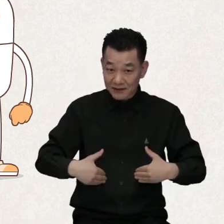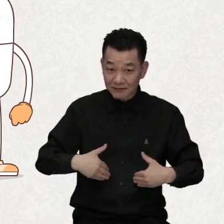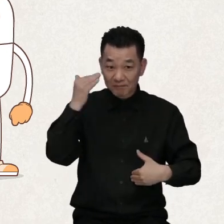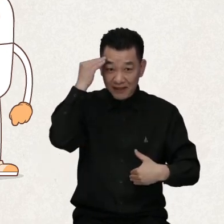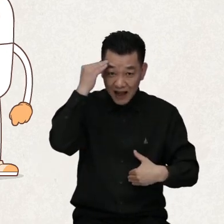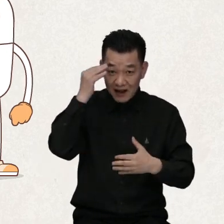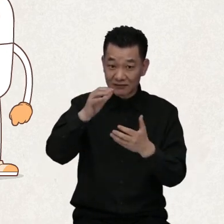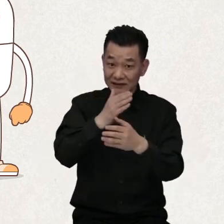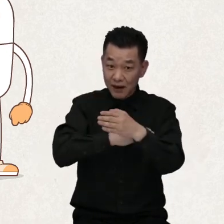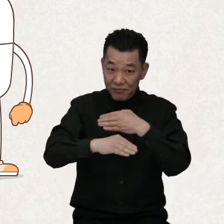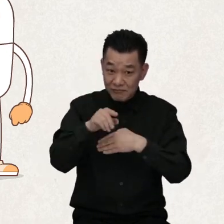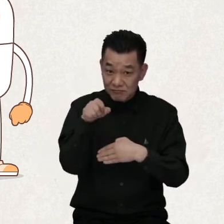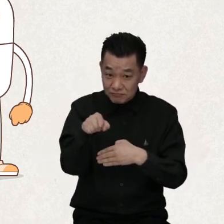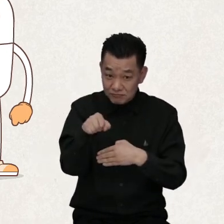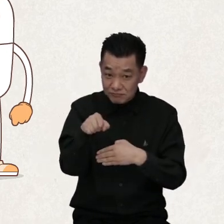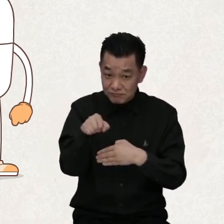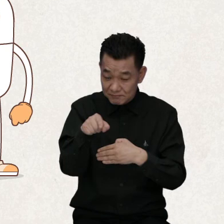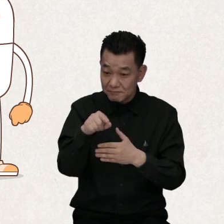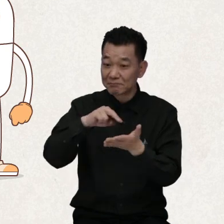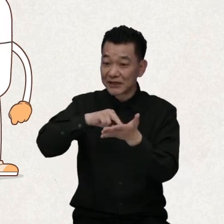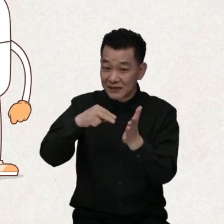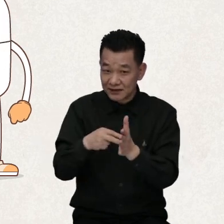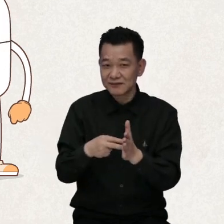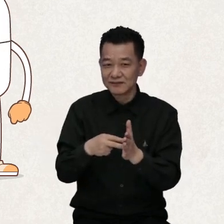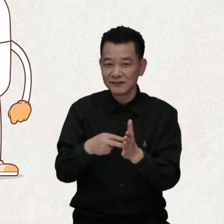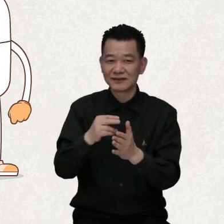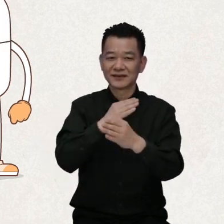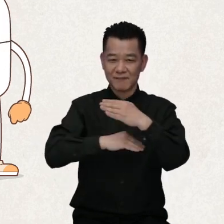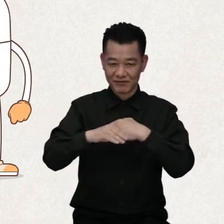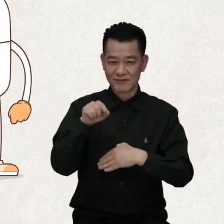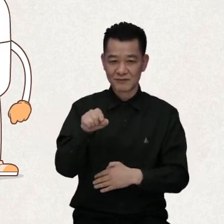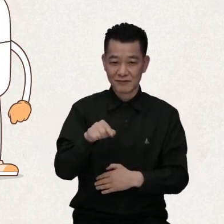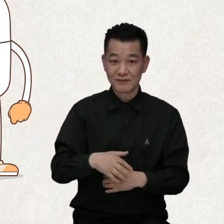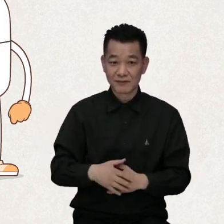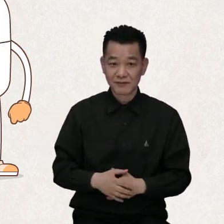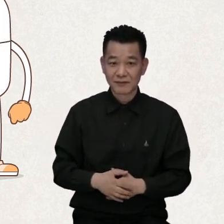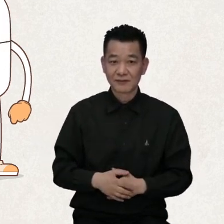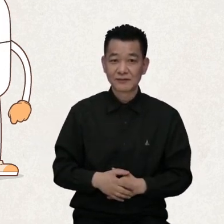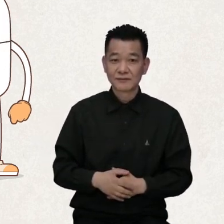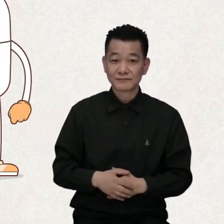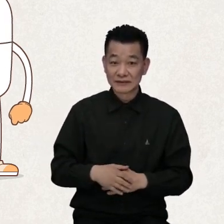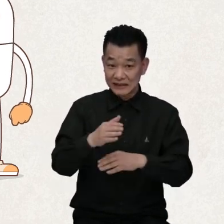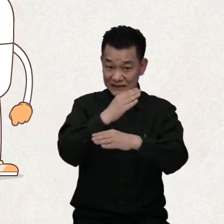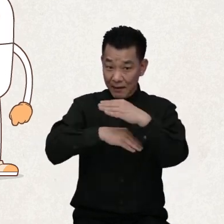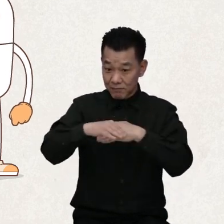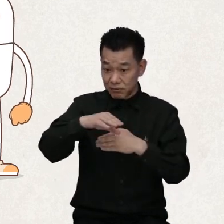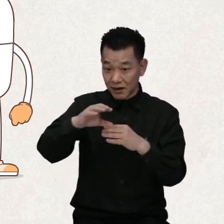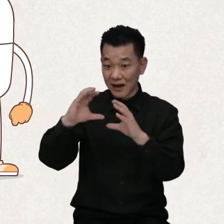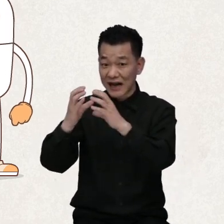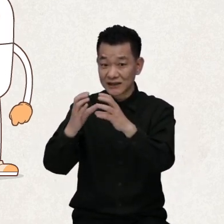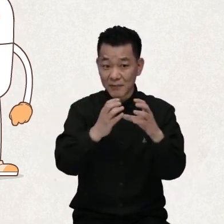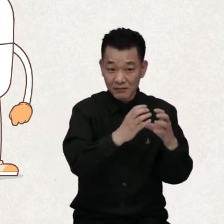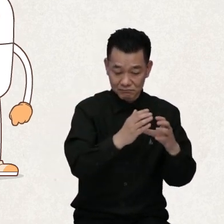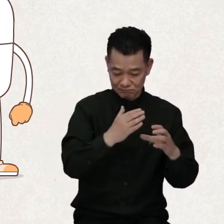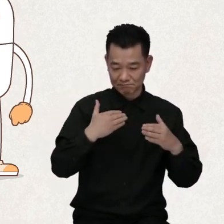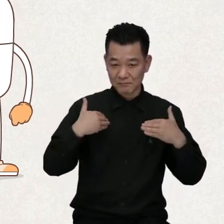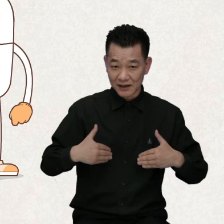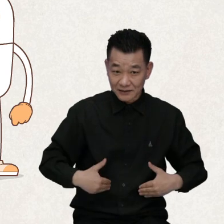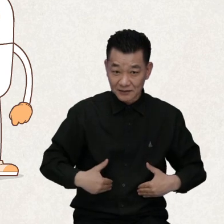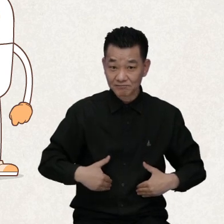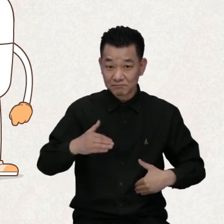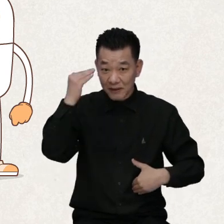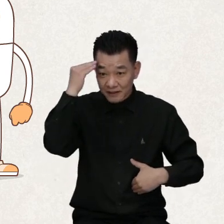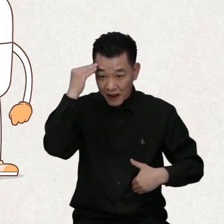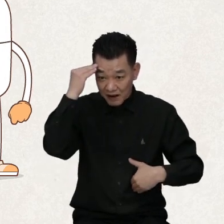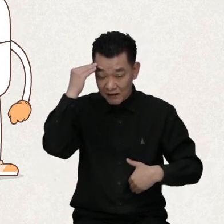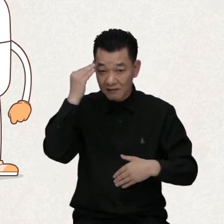with a disability is a person with a physical or mental disability. Then, does it mean that the types of disabilities